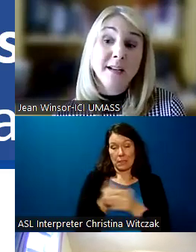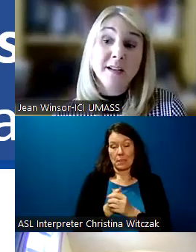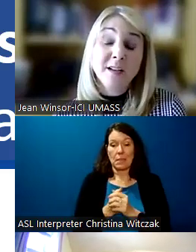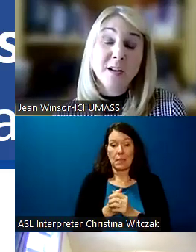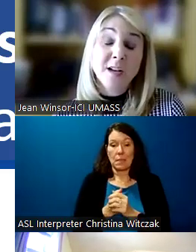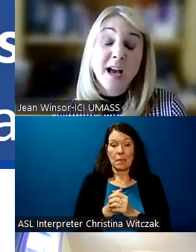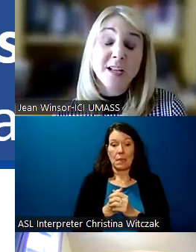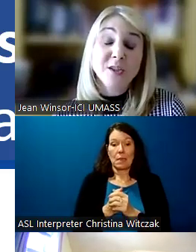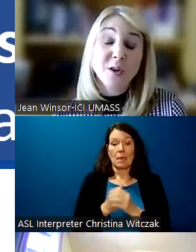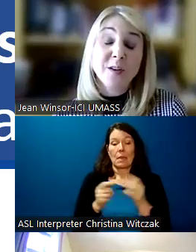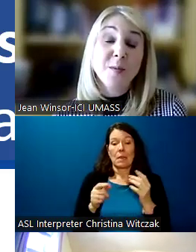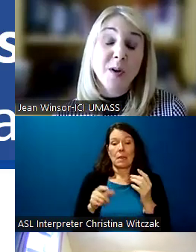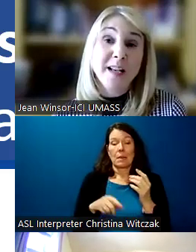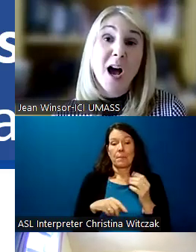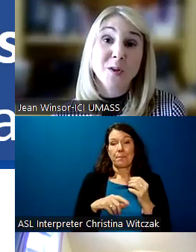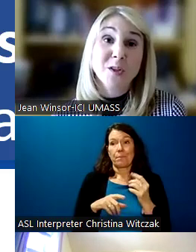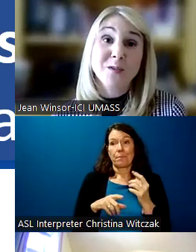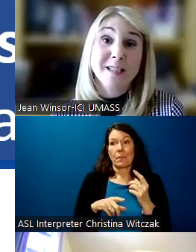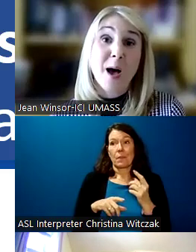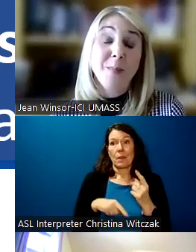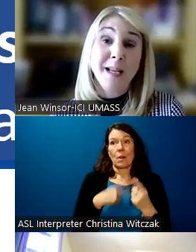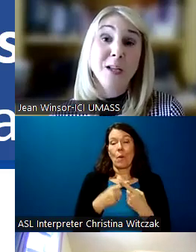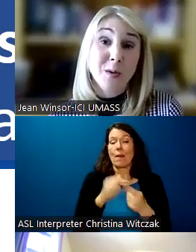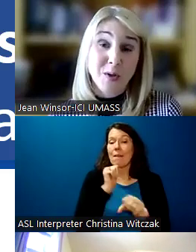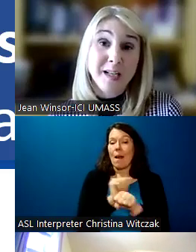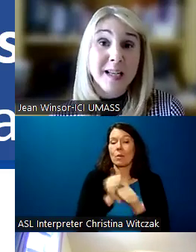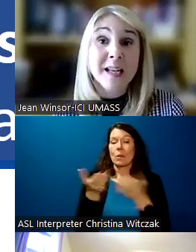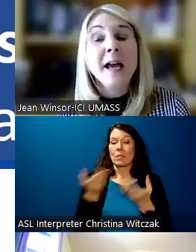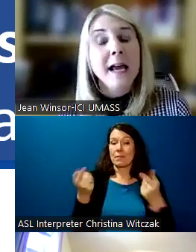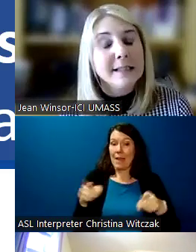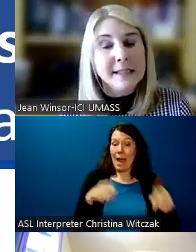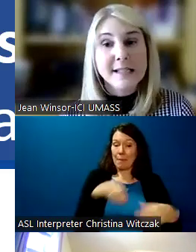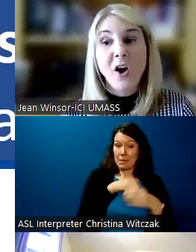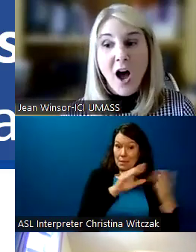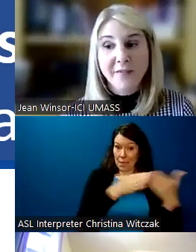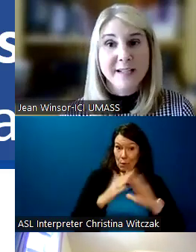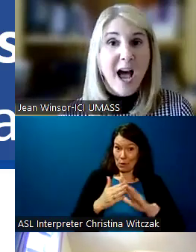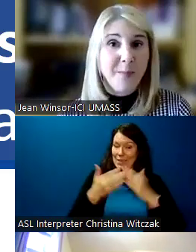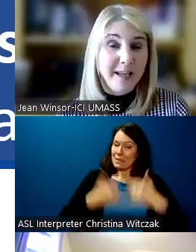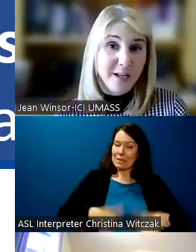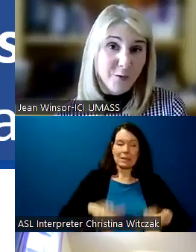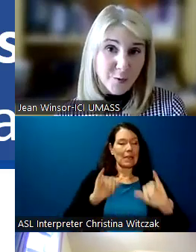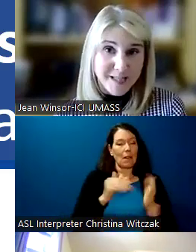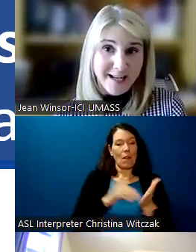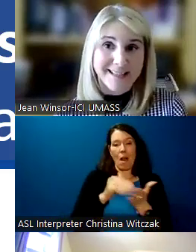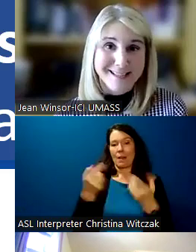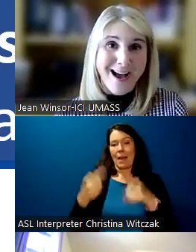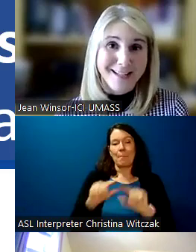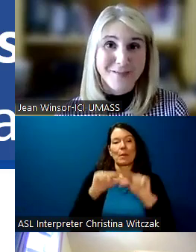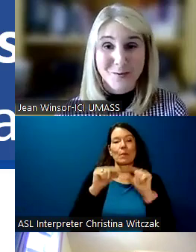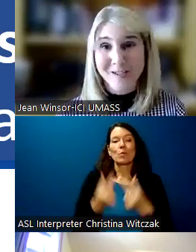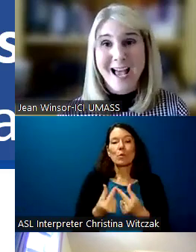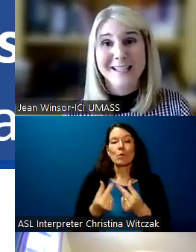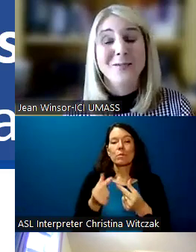when a non-work service is happening in the community, it's still often happening in a group setting. It's